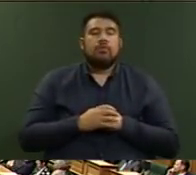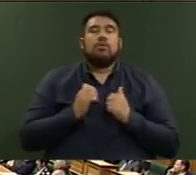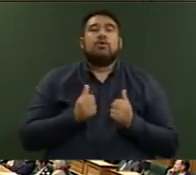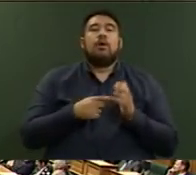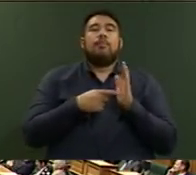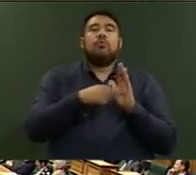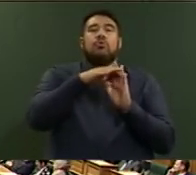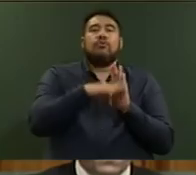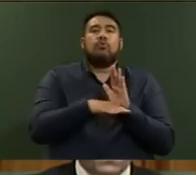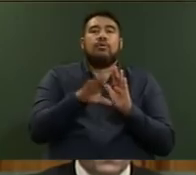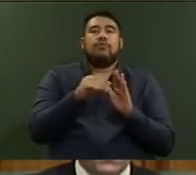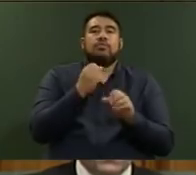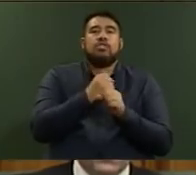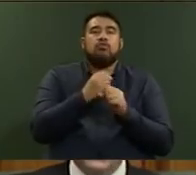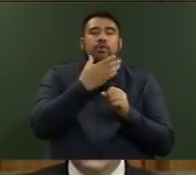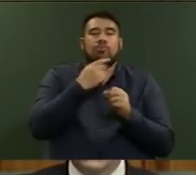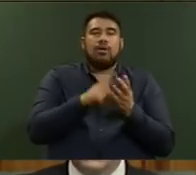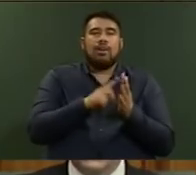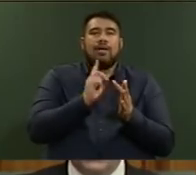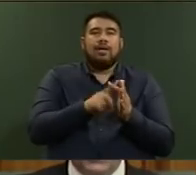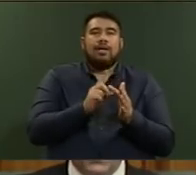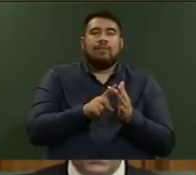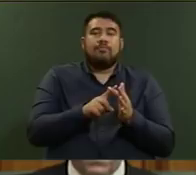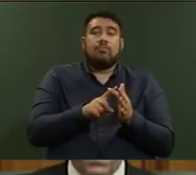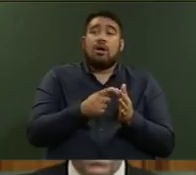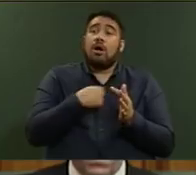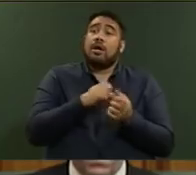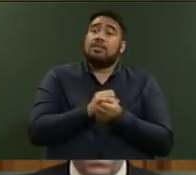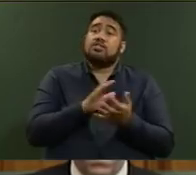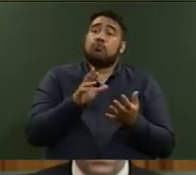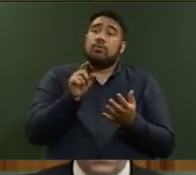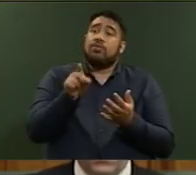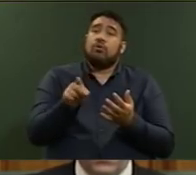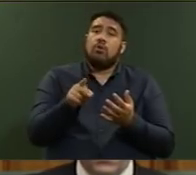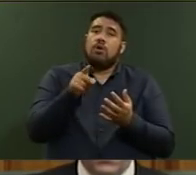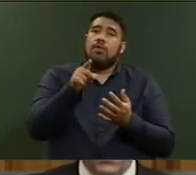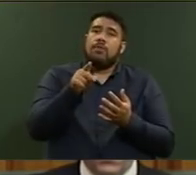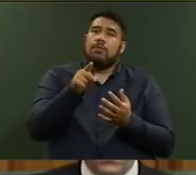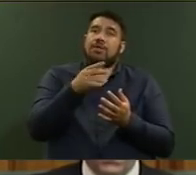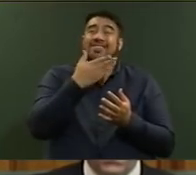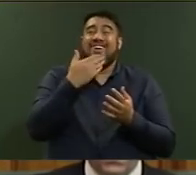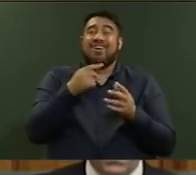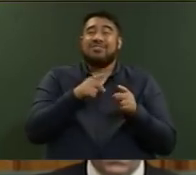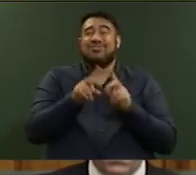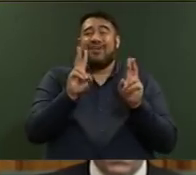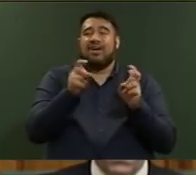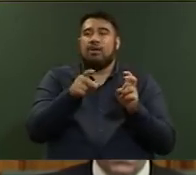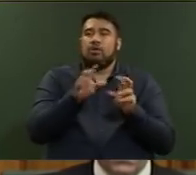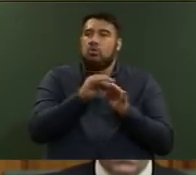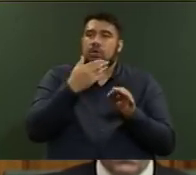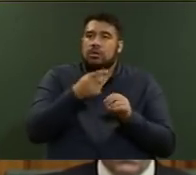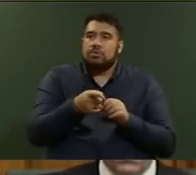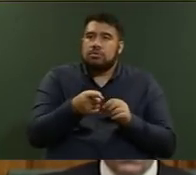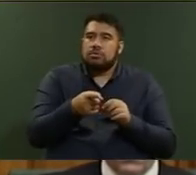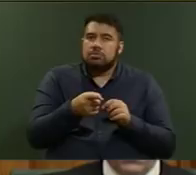of order, the Honourable Gerry. I disagree with you that it was a nice try. There was nothing nice about that at all. And the whole tenure of the